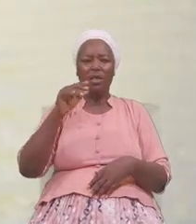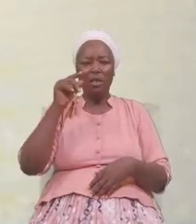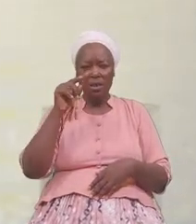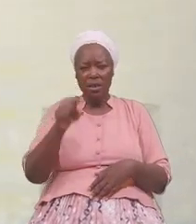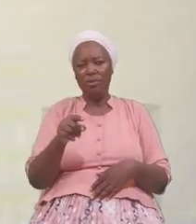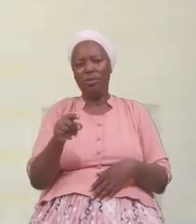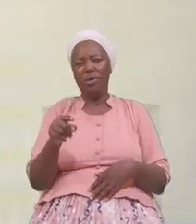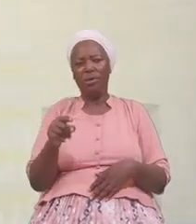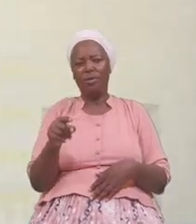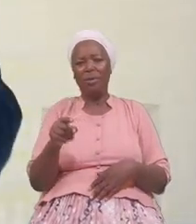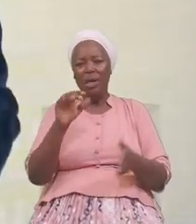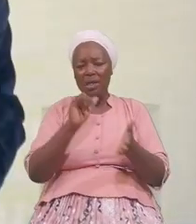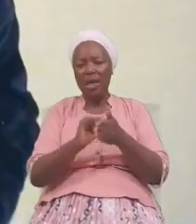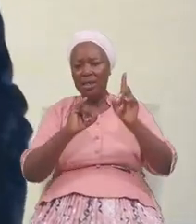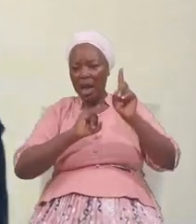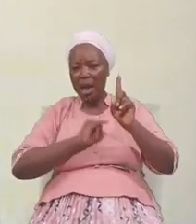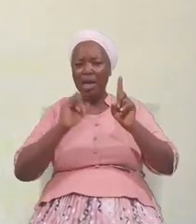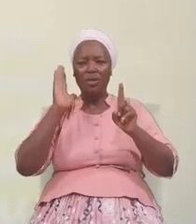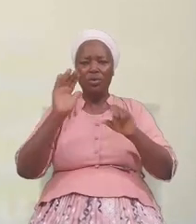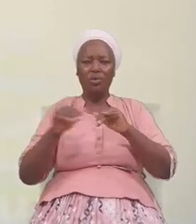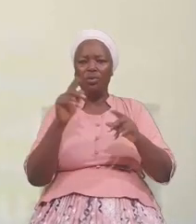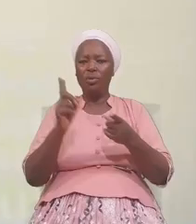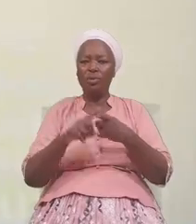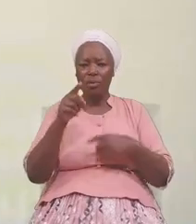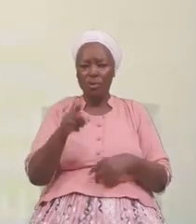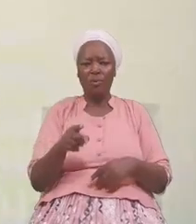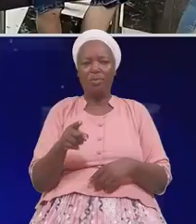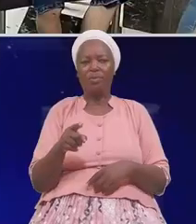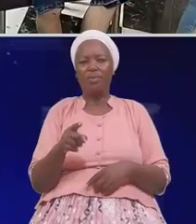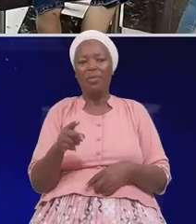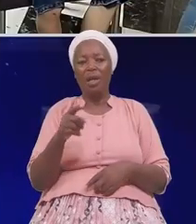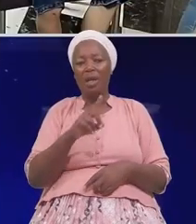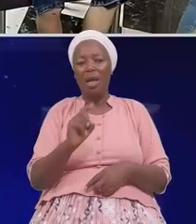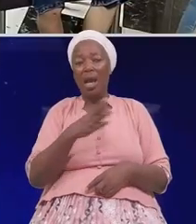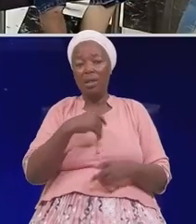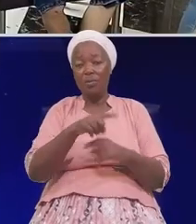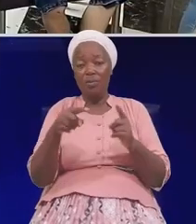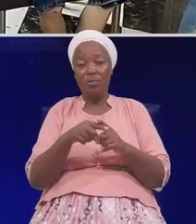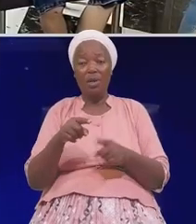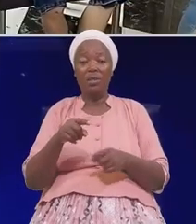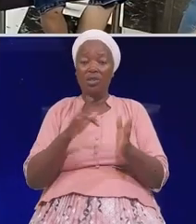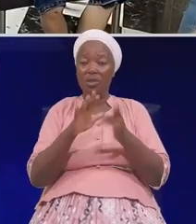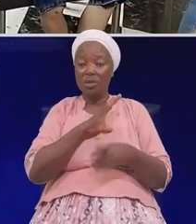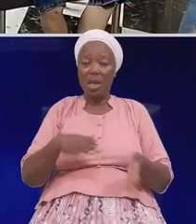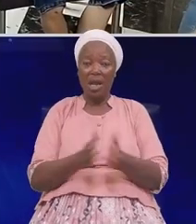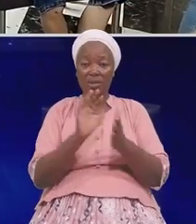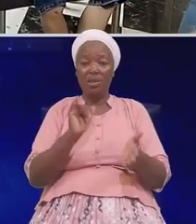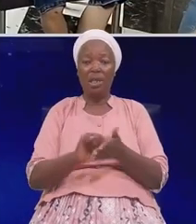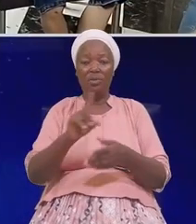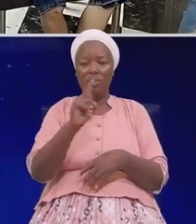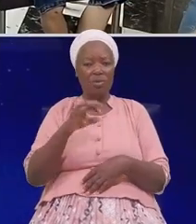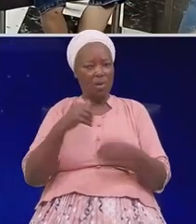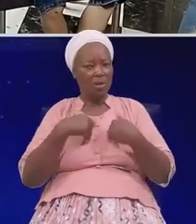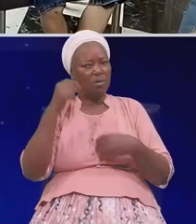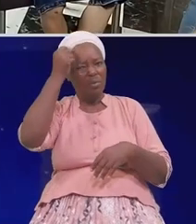thou that I should do unto thee? And when he asks you the question, you have to be